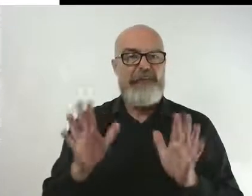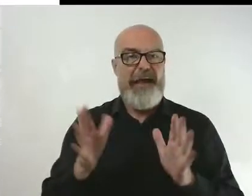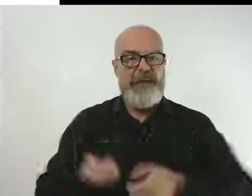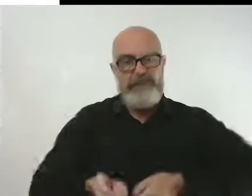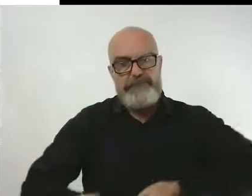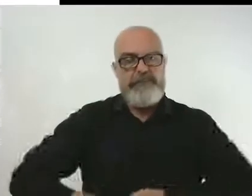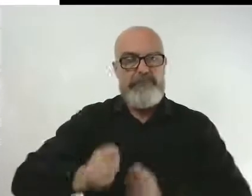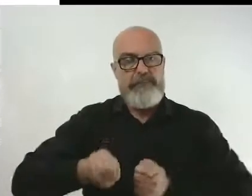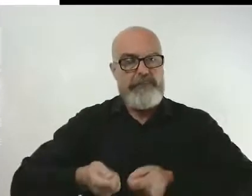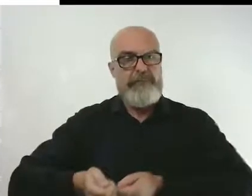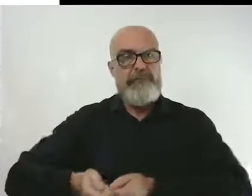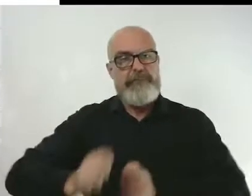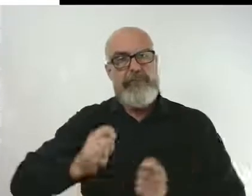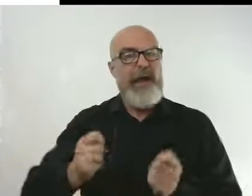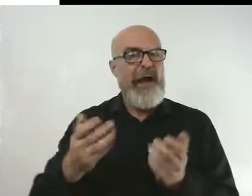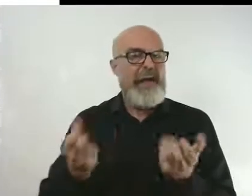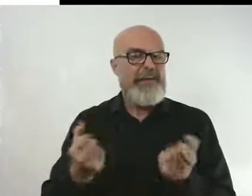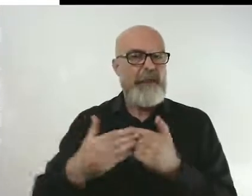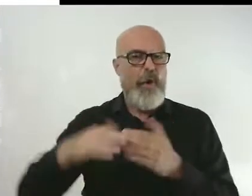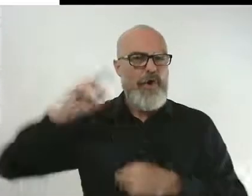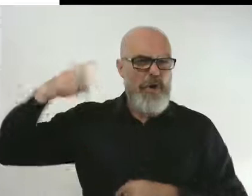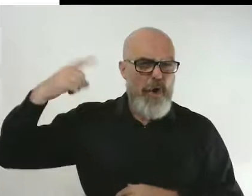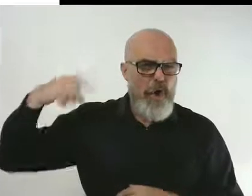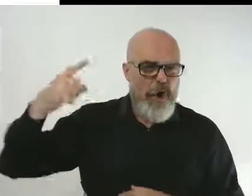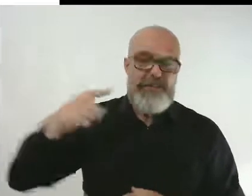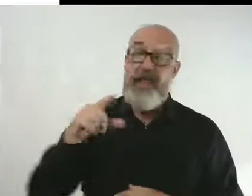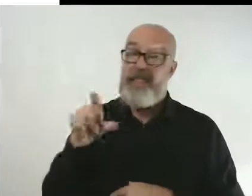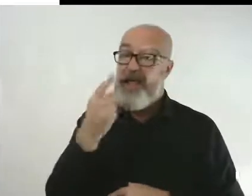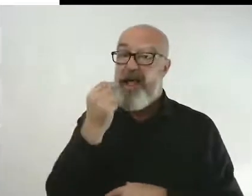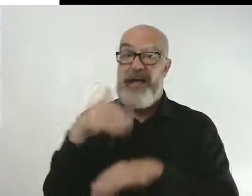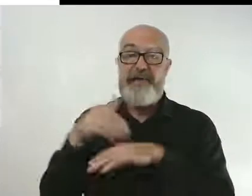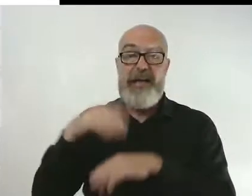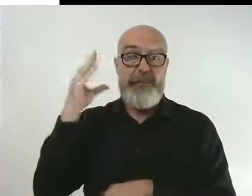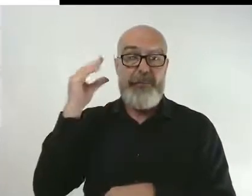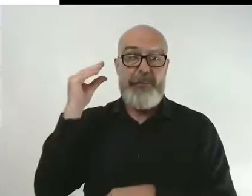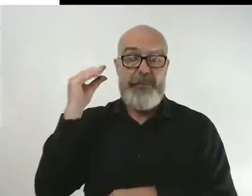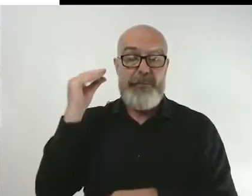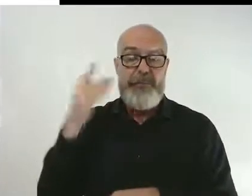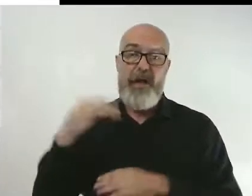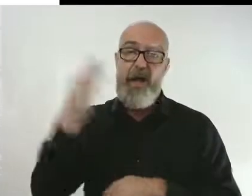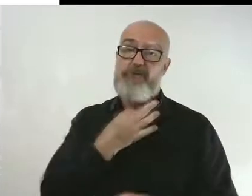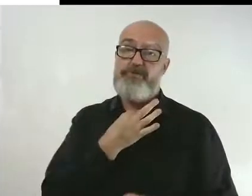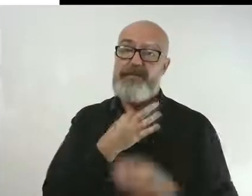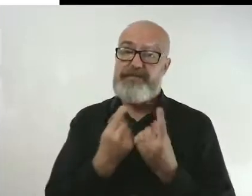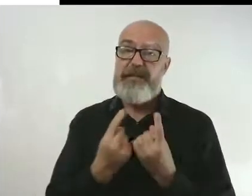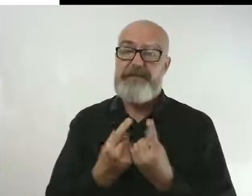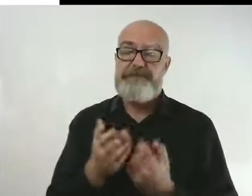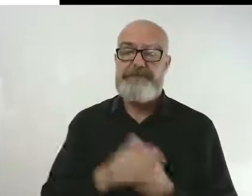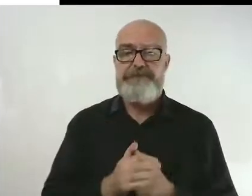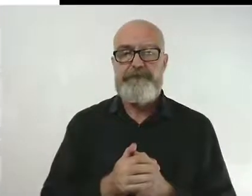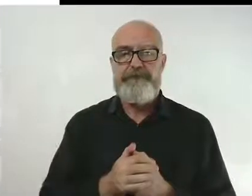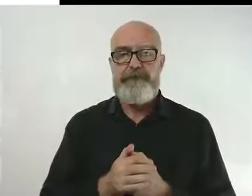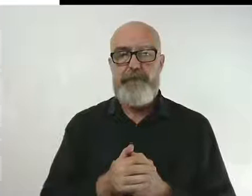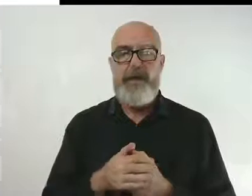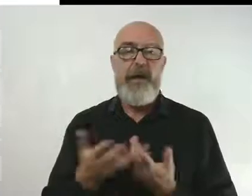low-level manual jobs are those with a higher level of occupational noise, which is a high risk factor for hearing